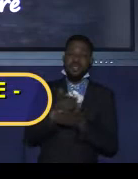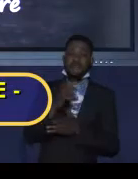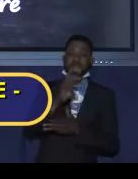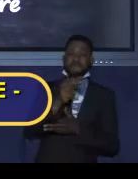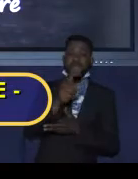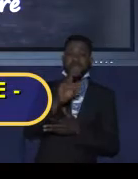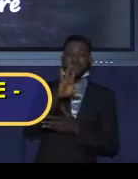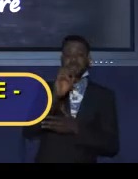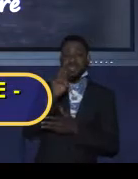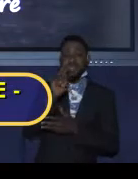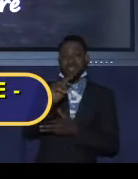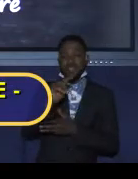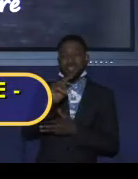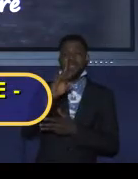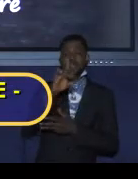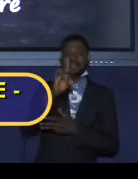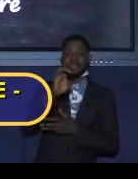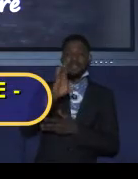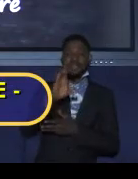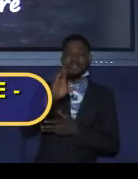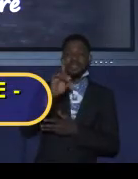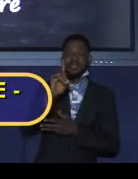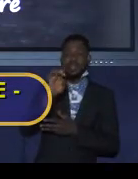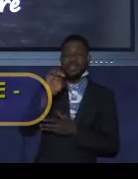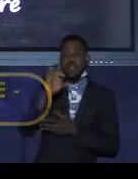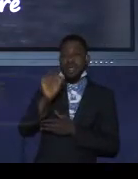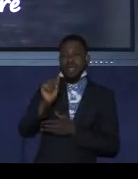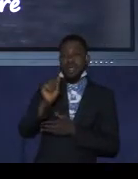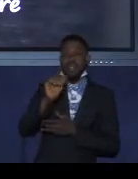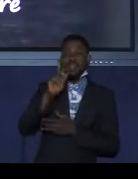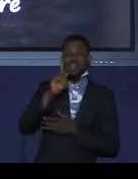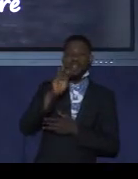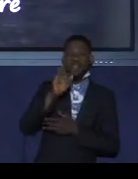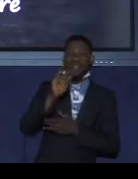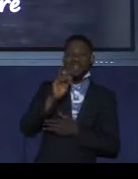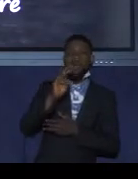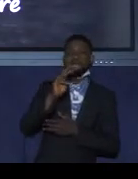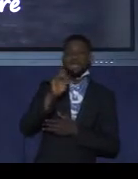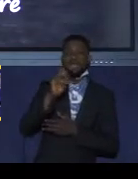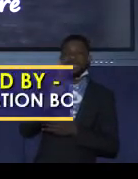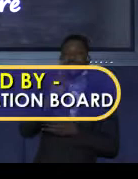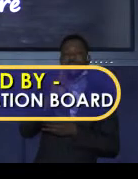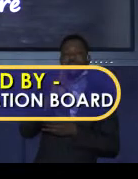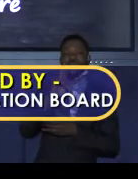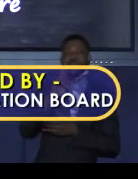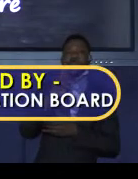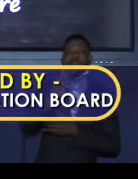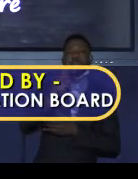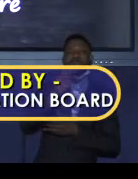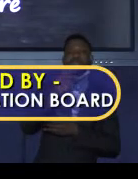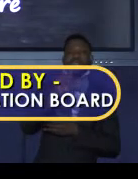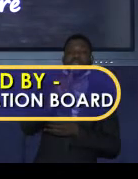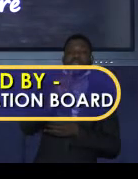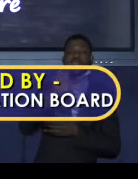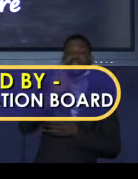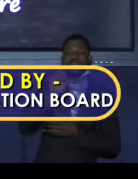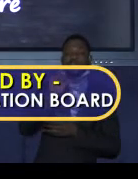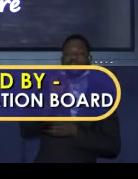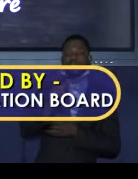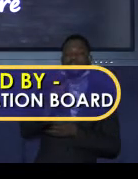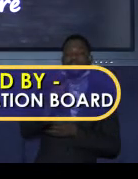millicenti, decimeter, deca, hecto, kilometer. The same thing applies to this.